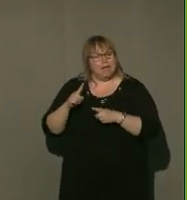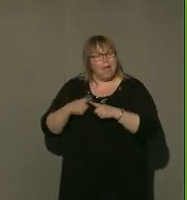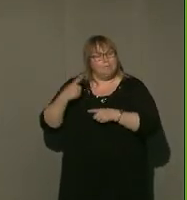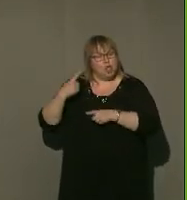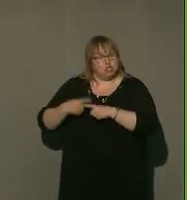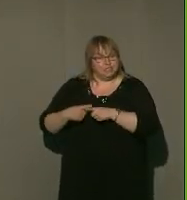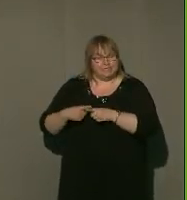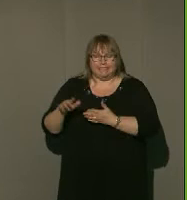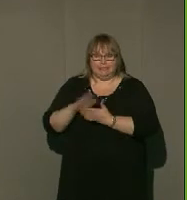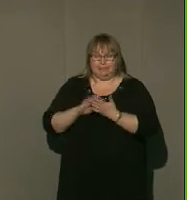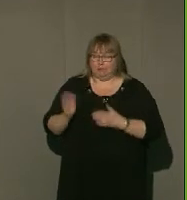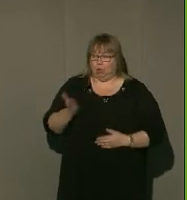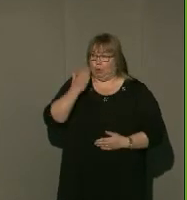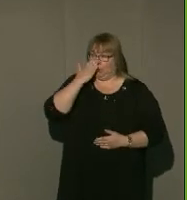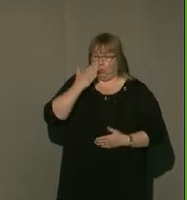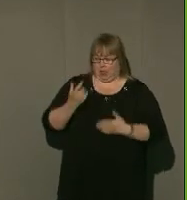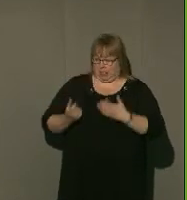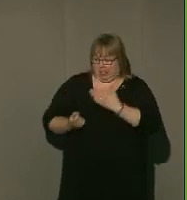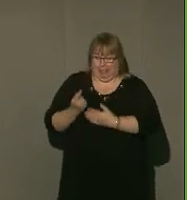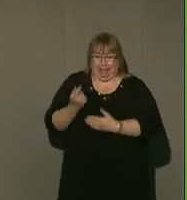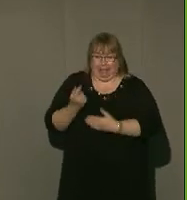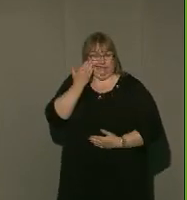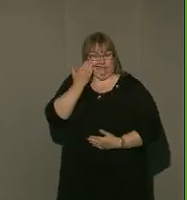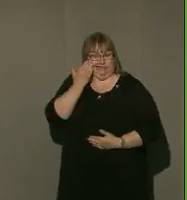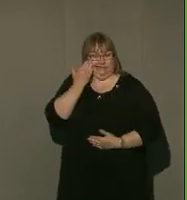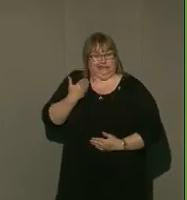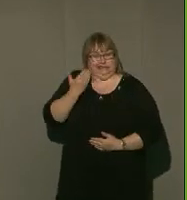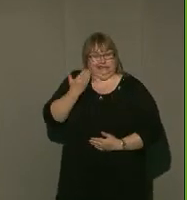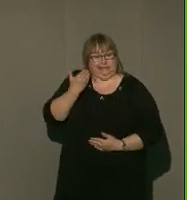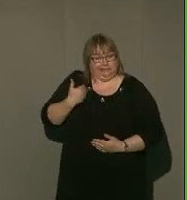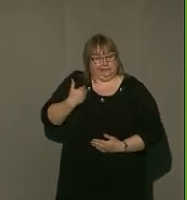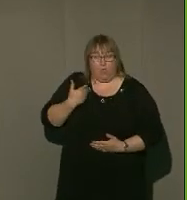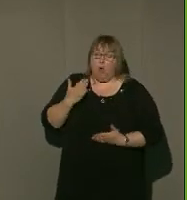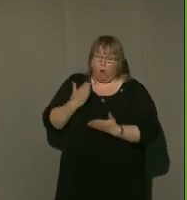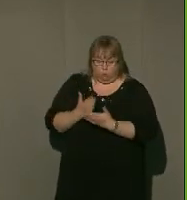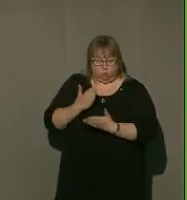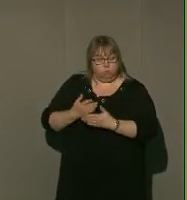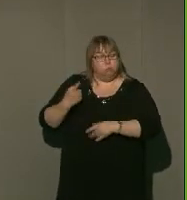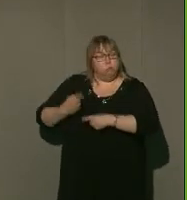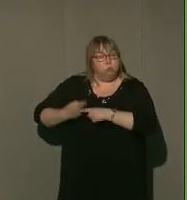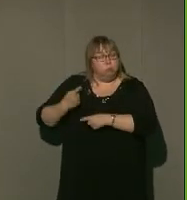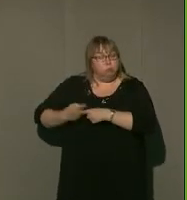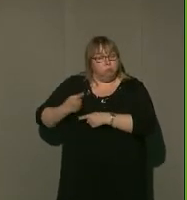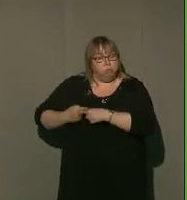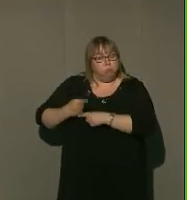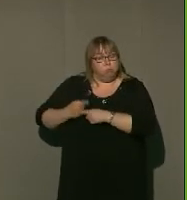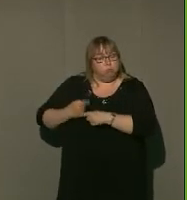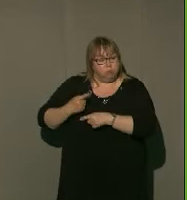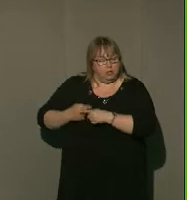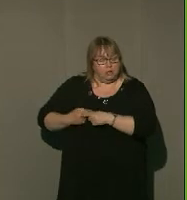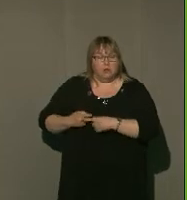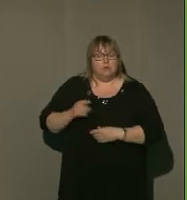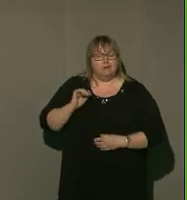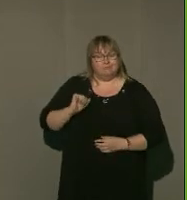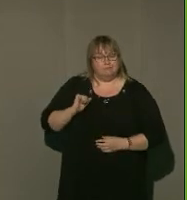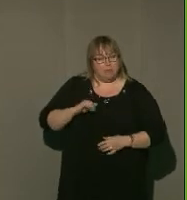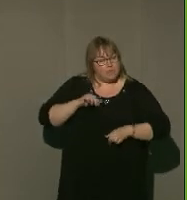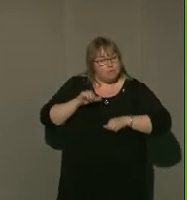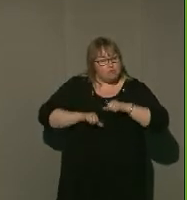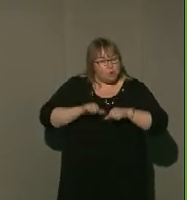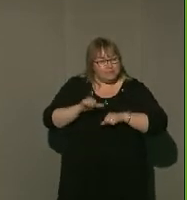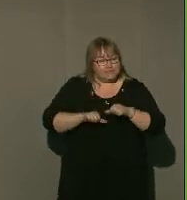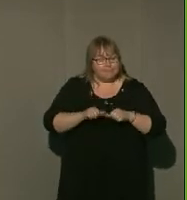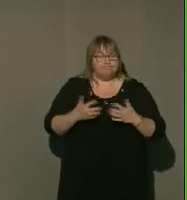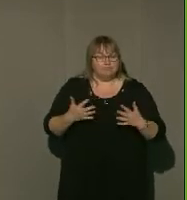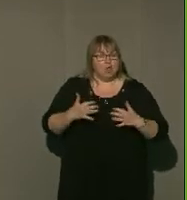about something that has arisen very recently and is an emergency. Consequently, part of the process is that conference has